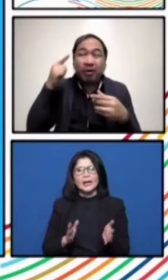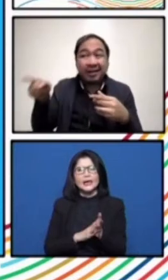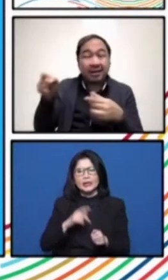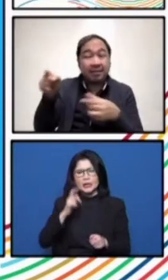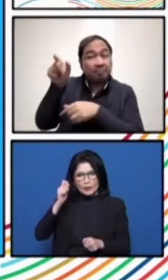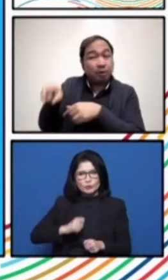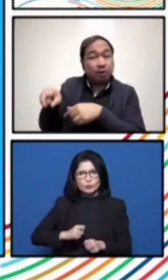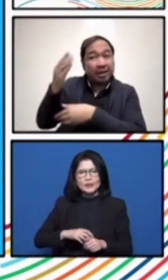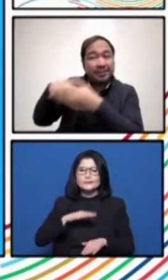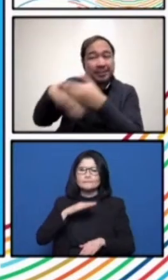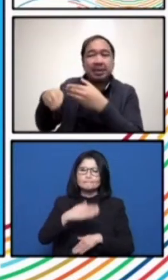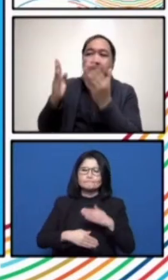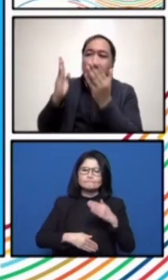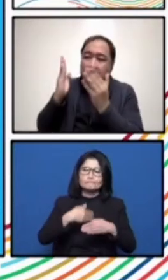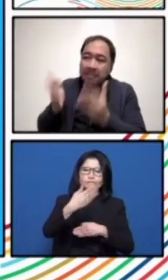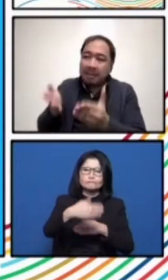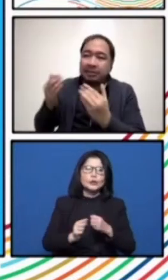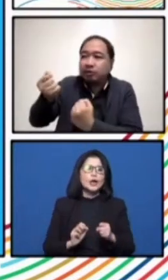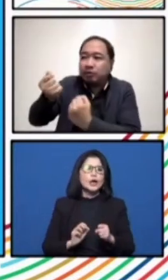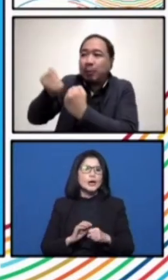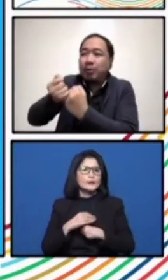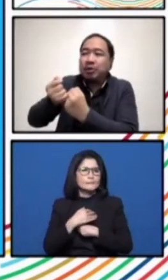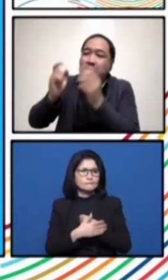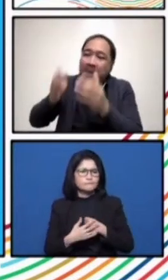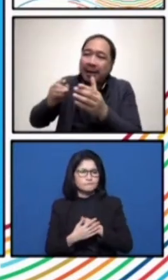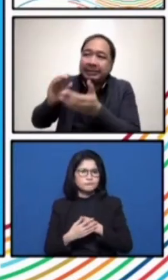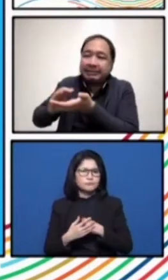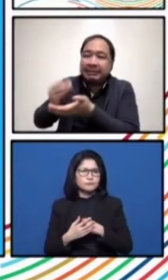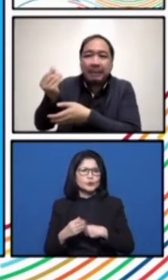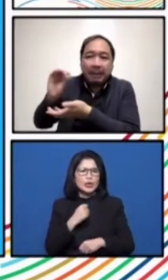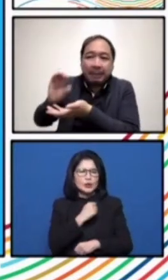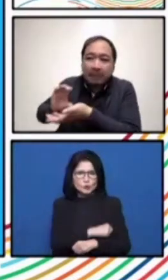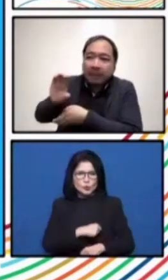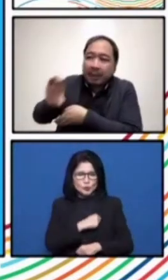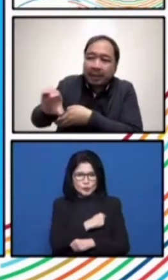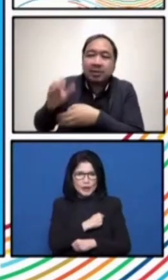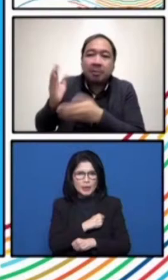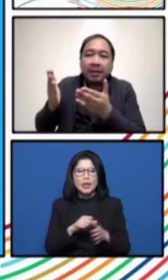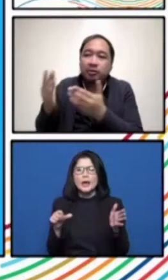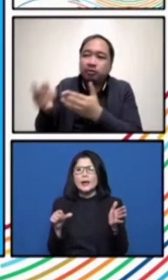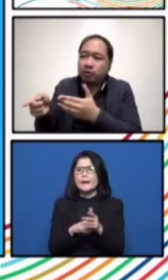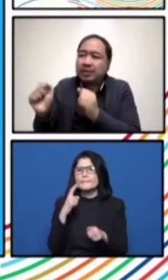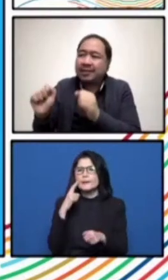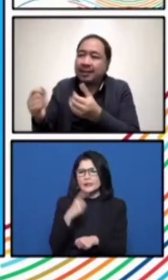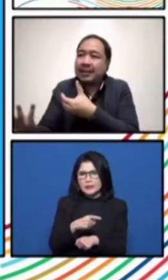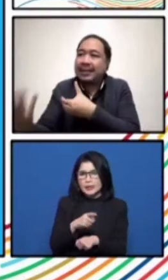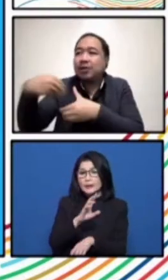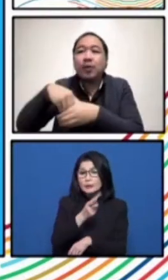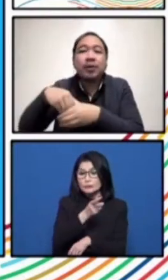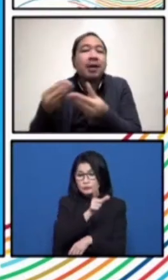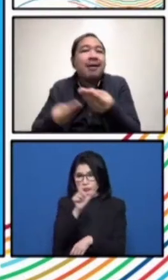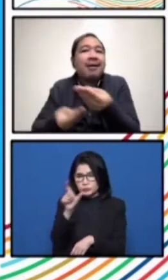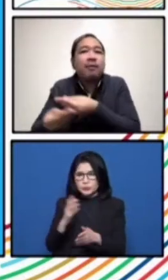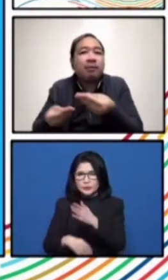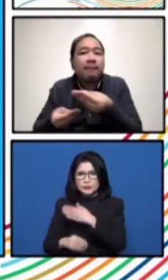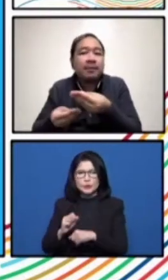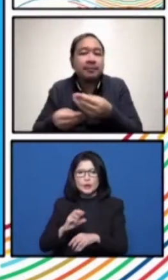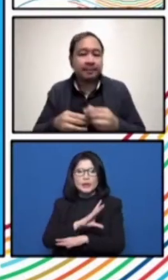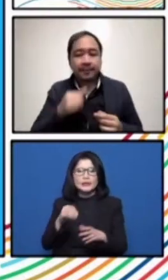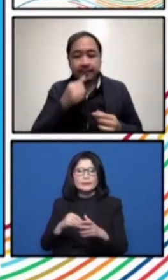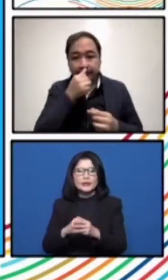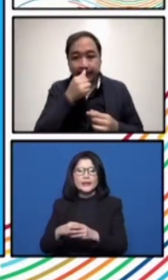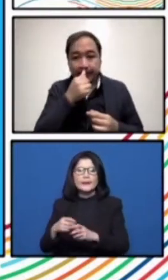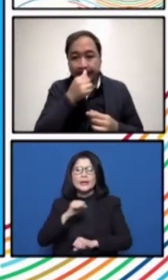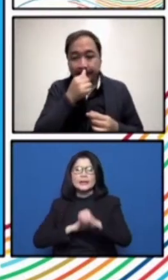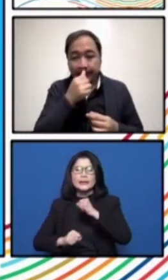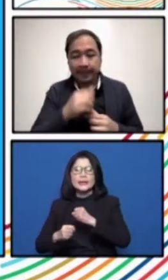and ensure that they have the support they need to engage in economic activities I think there is